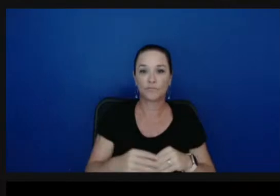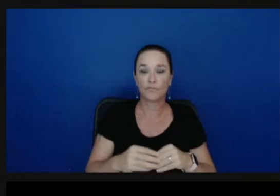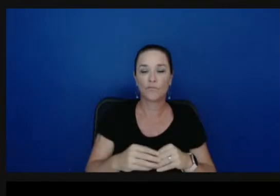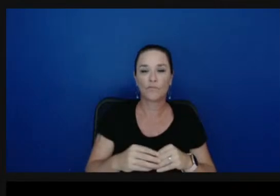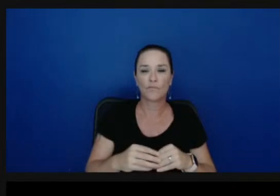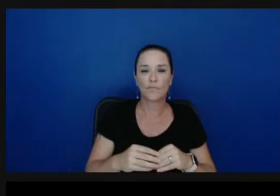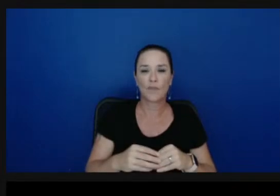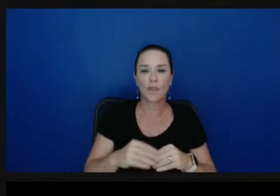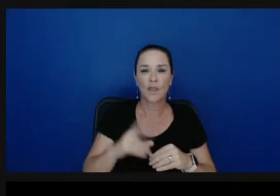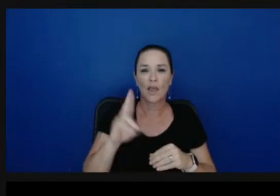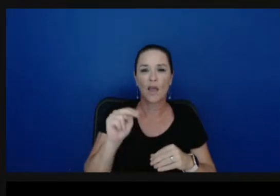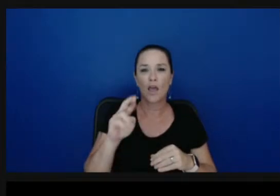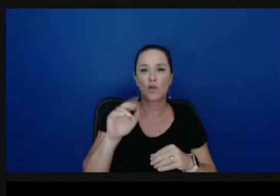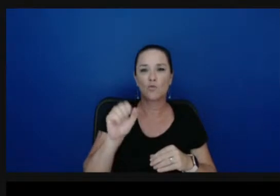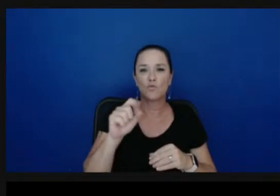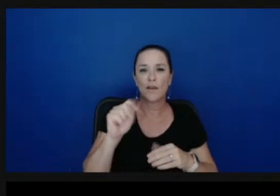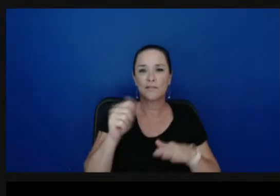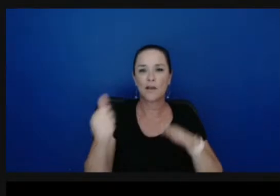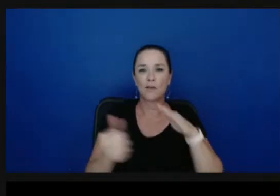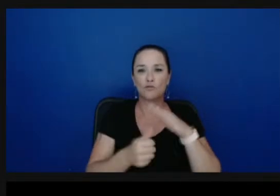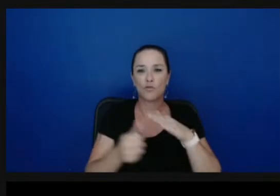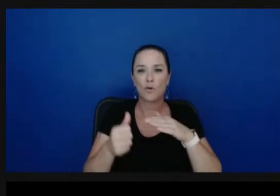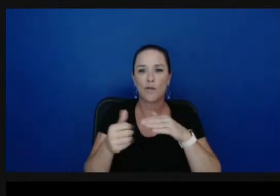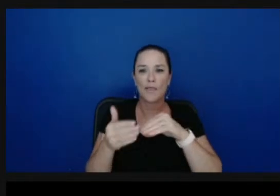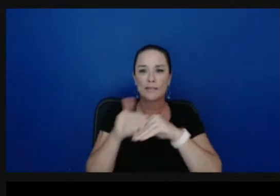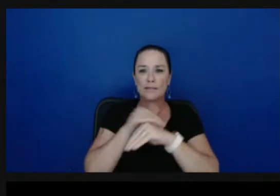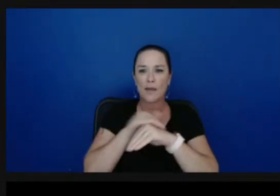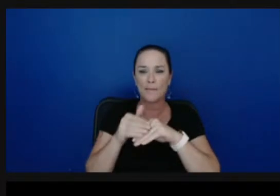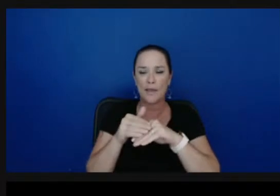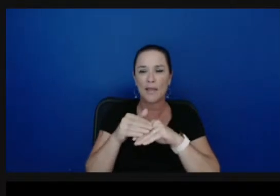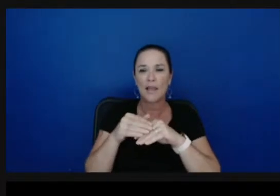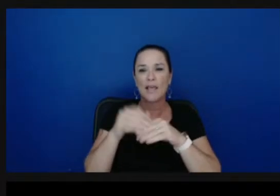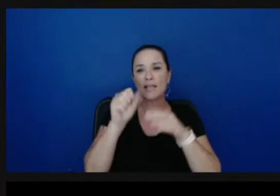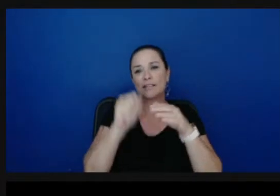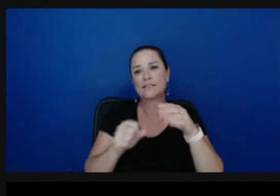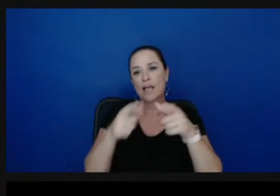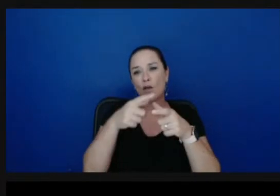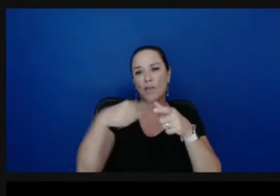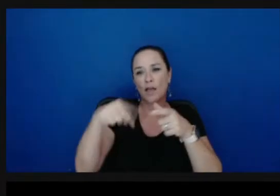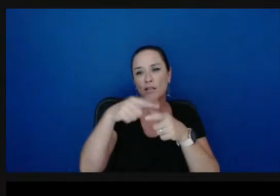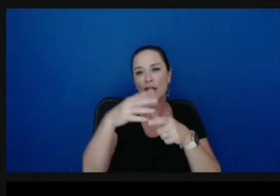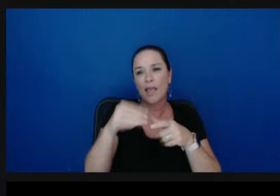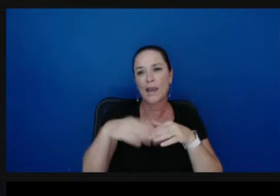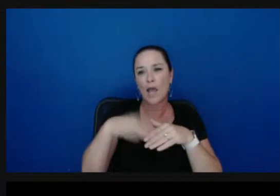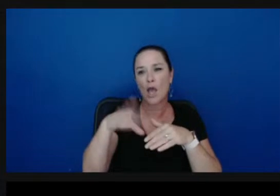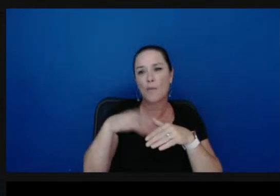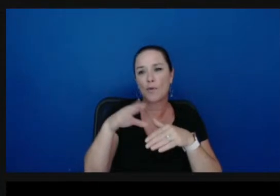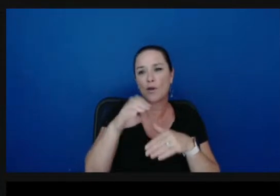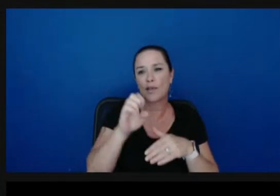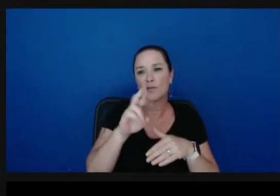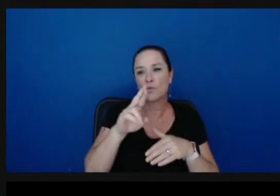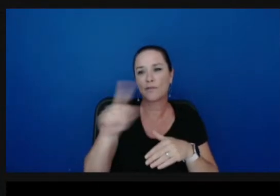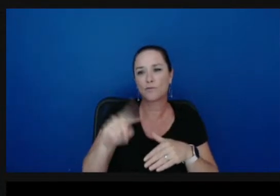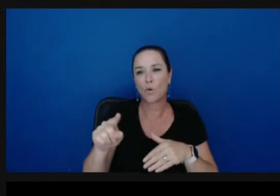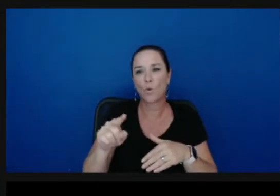summit, South Caldera, and Upper East Rift Zone has waned over recent days.